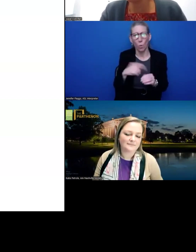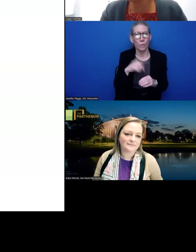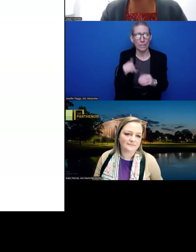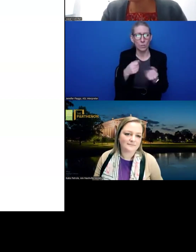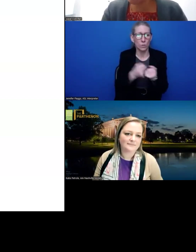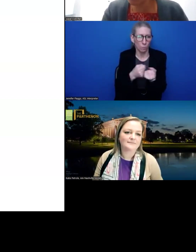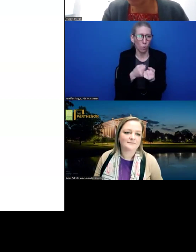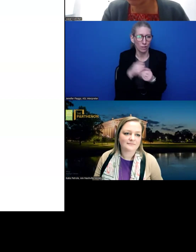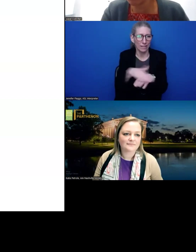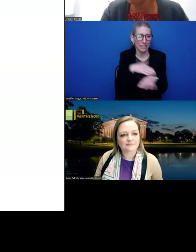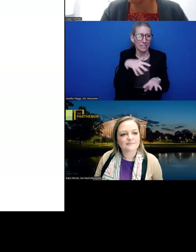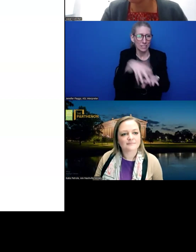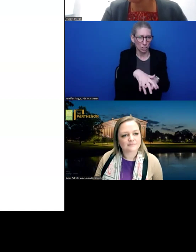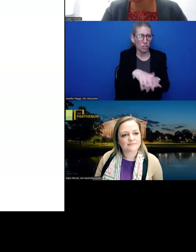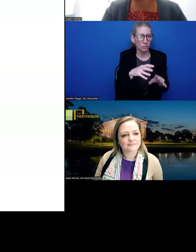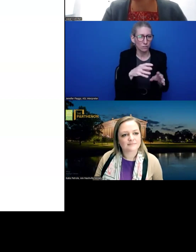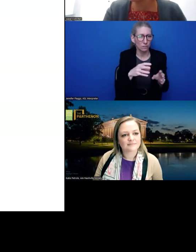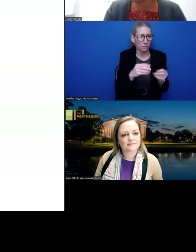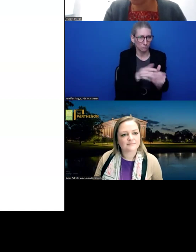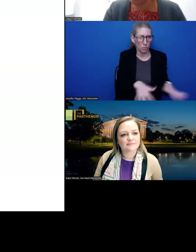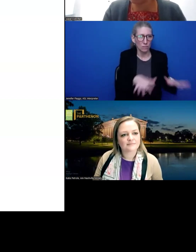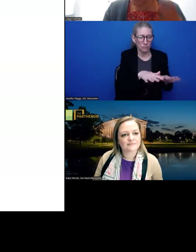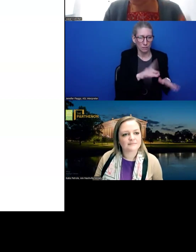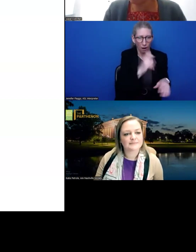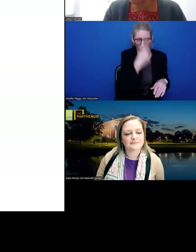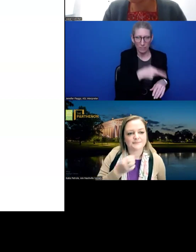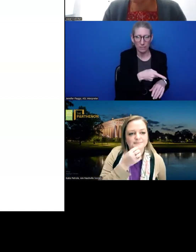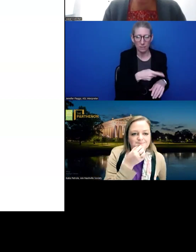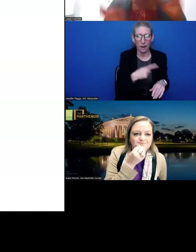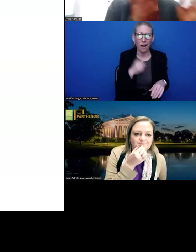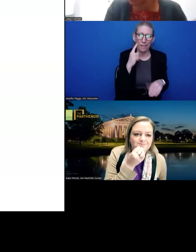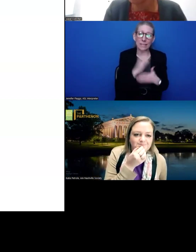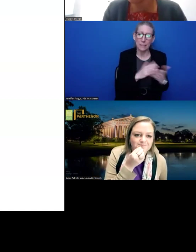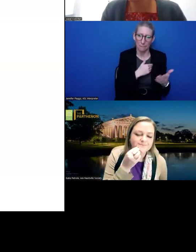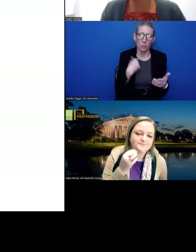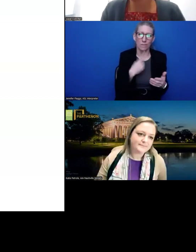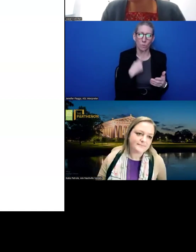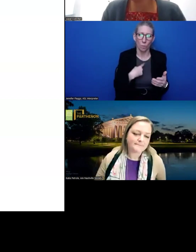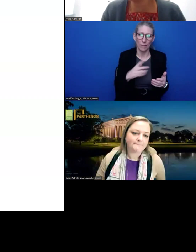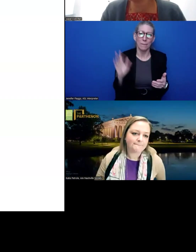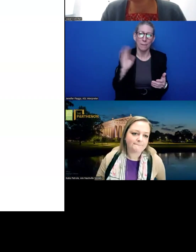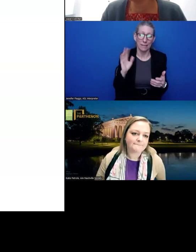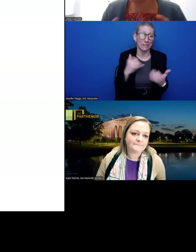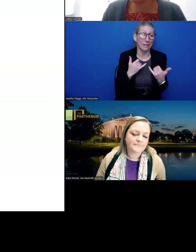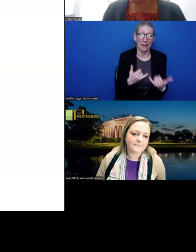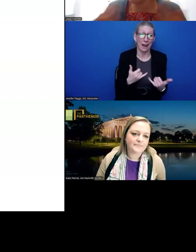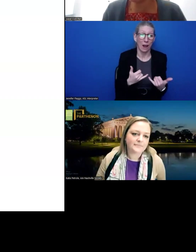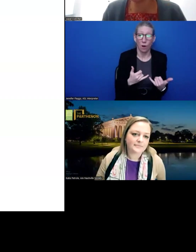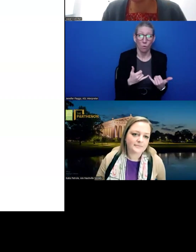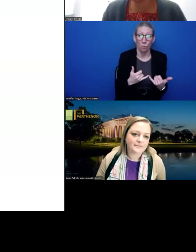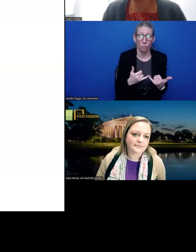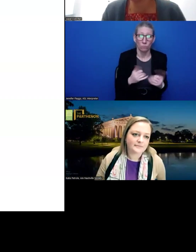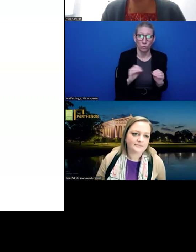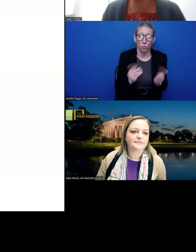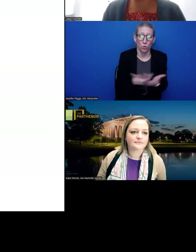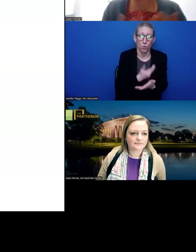the indigenous municipality, who I think some members have told me in the past that now there are no new